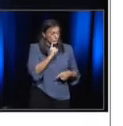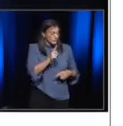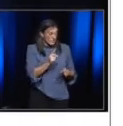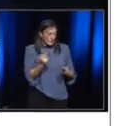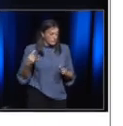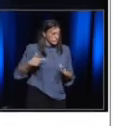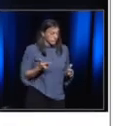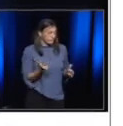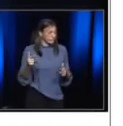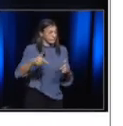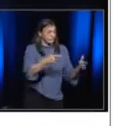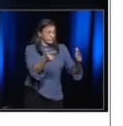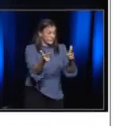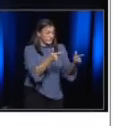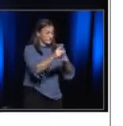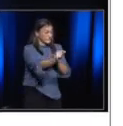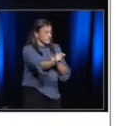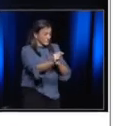move to come up to the North Island.